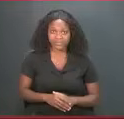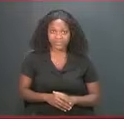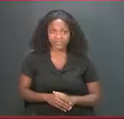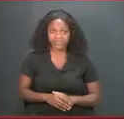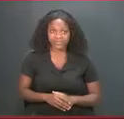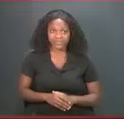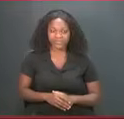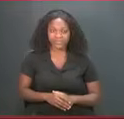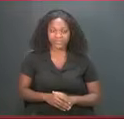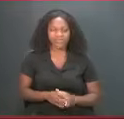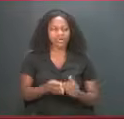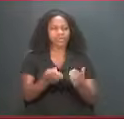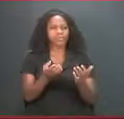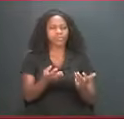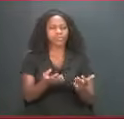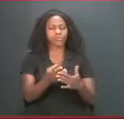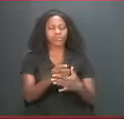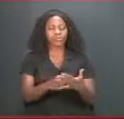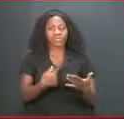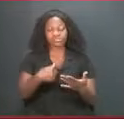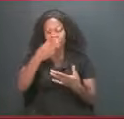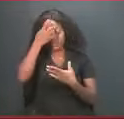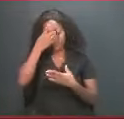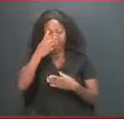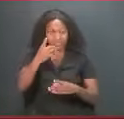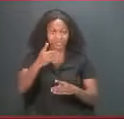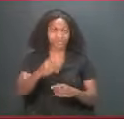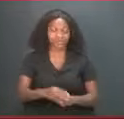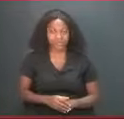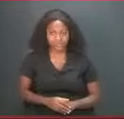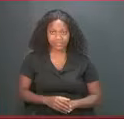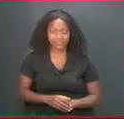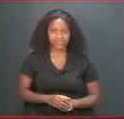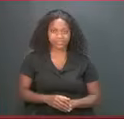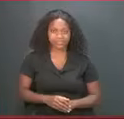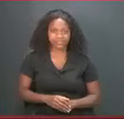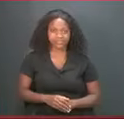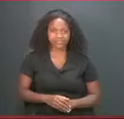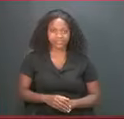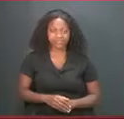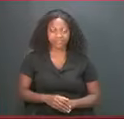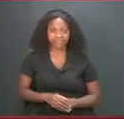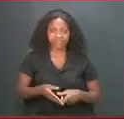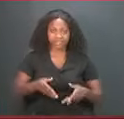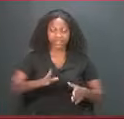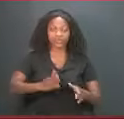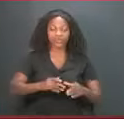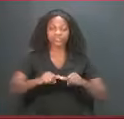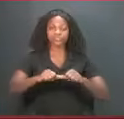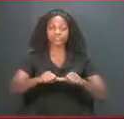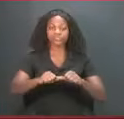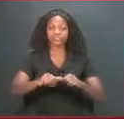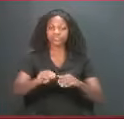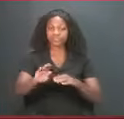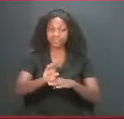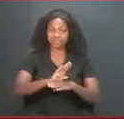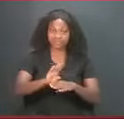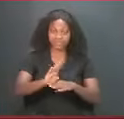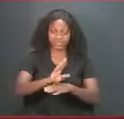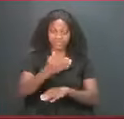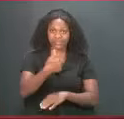to await my ruling and to allow us to proceed with the business of the